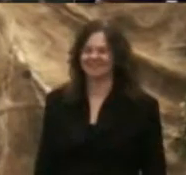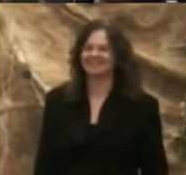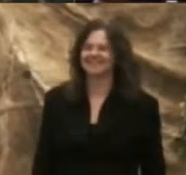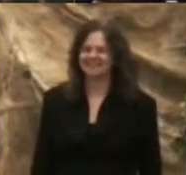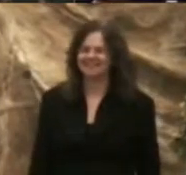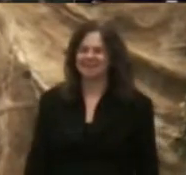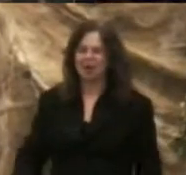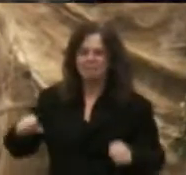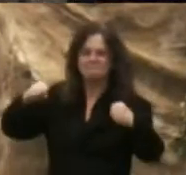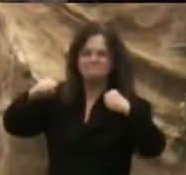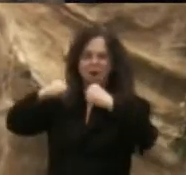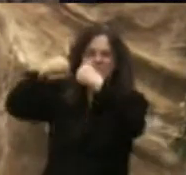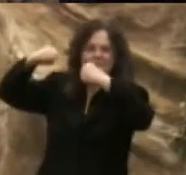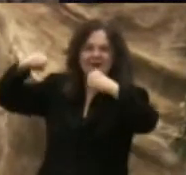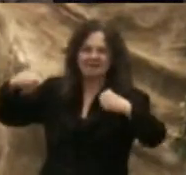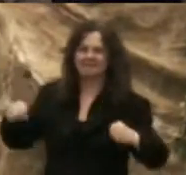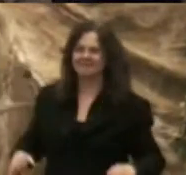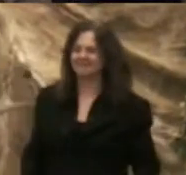What's the deal?